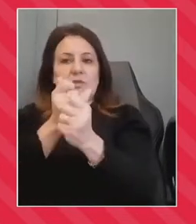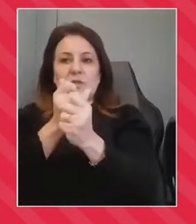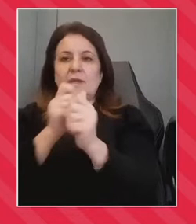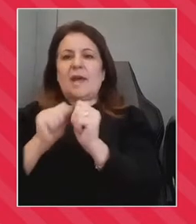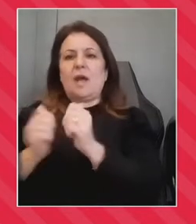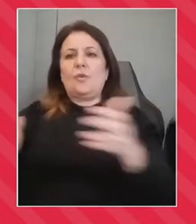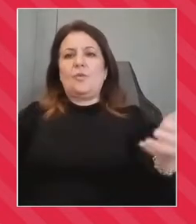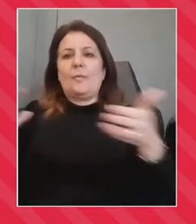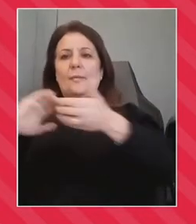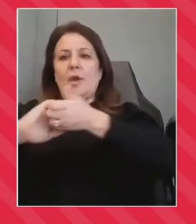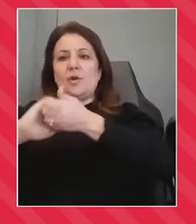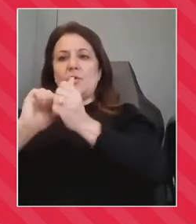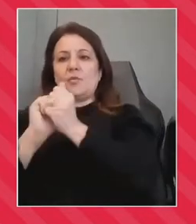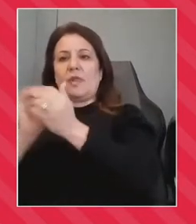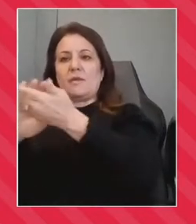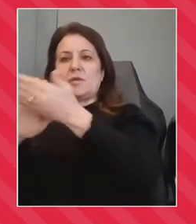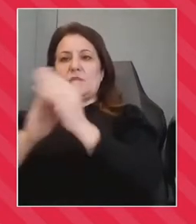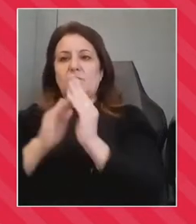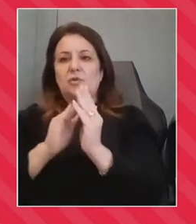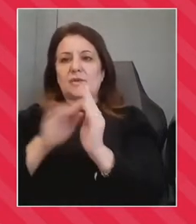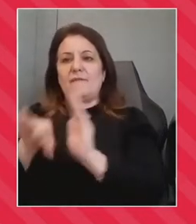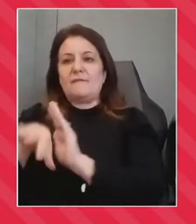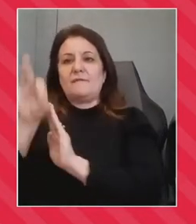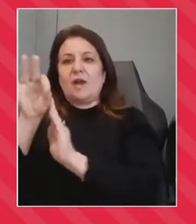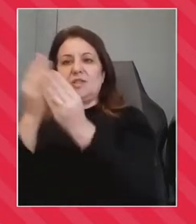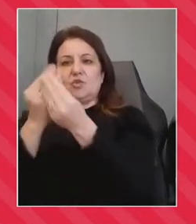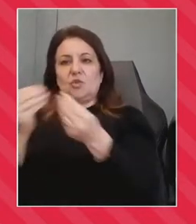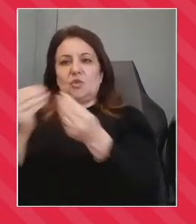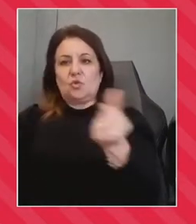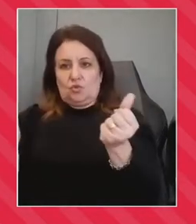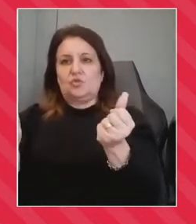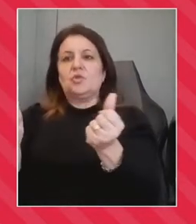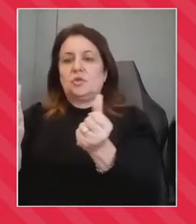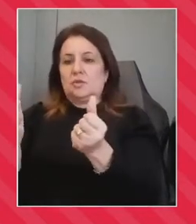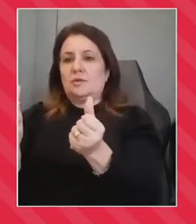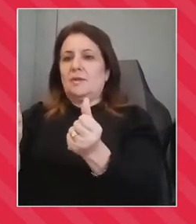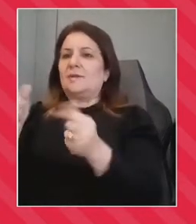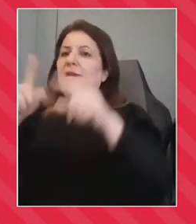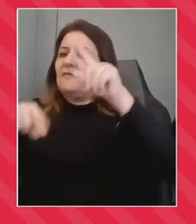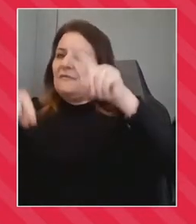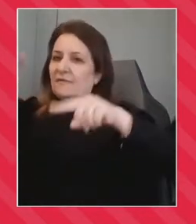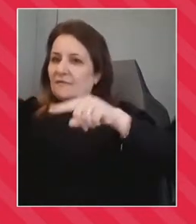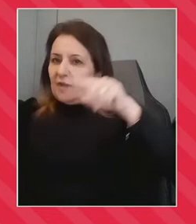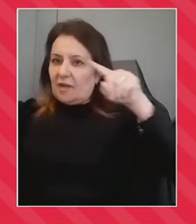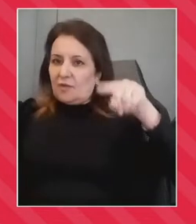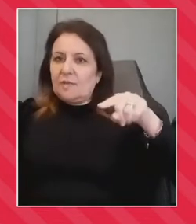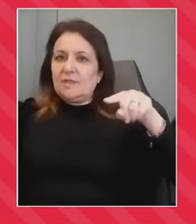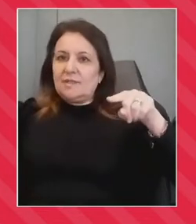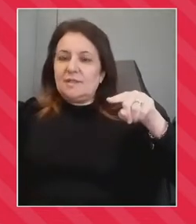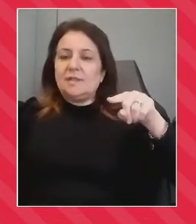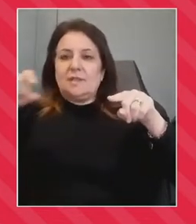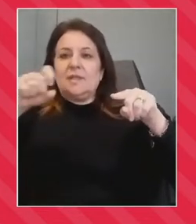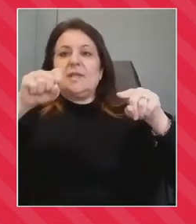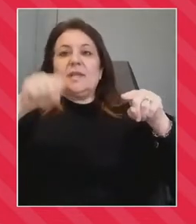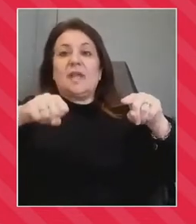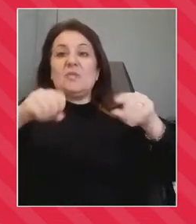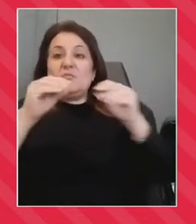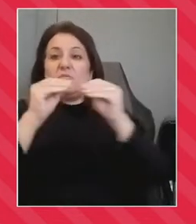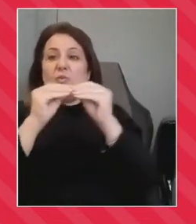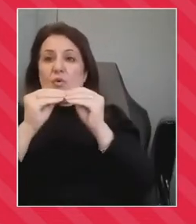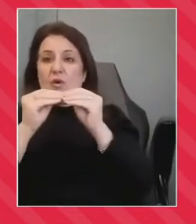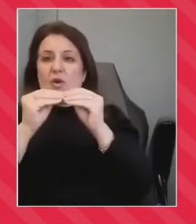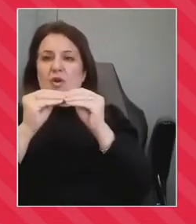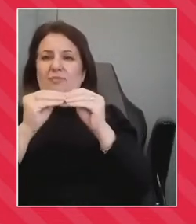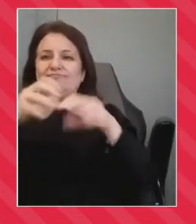at solutions. So that varies across the board. It can be more grassroots partners. So whether it be